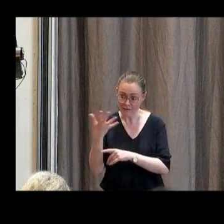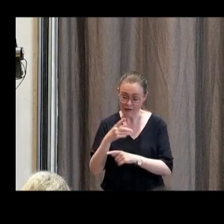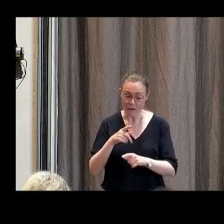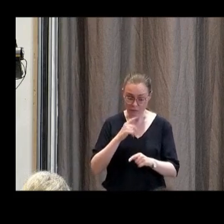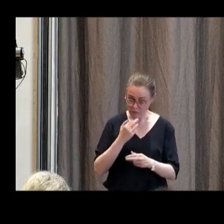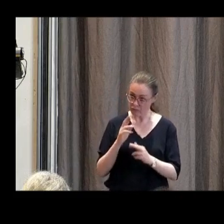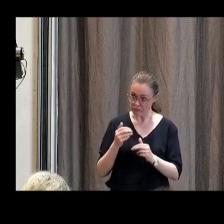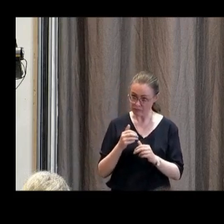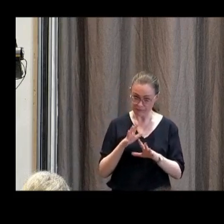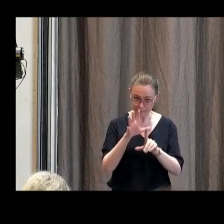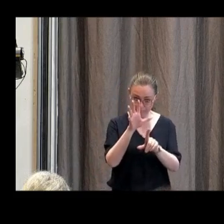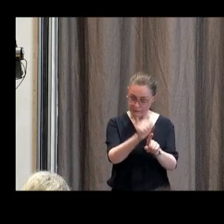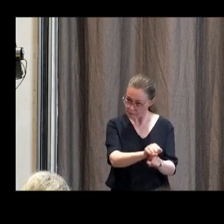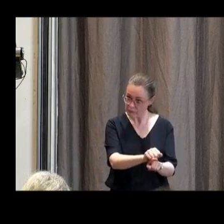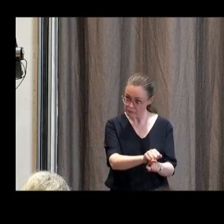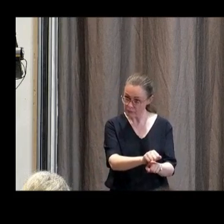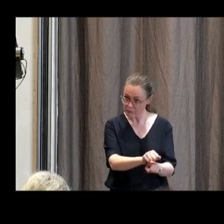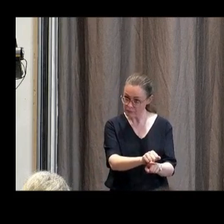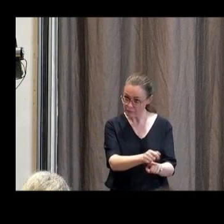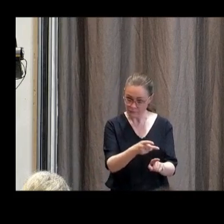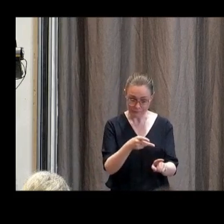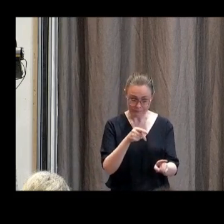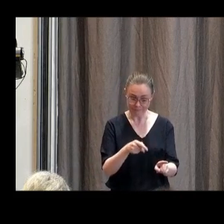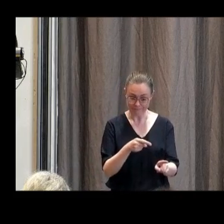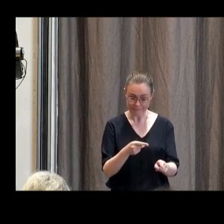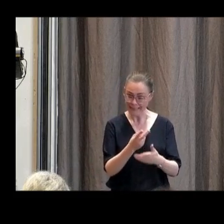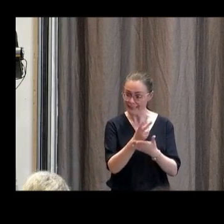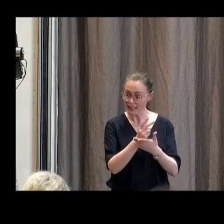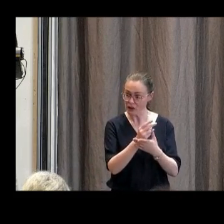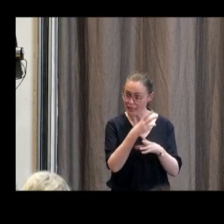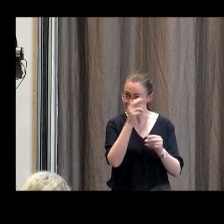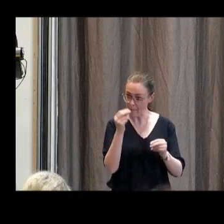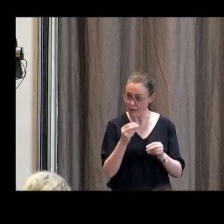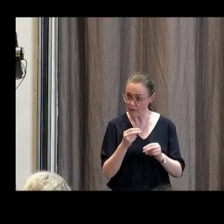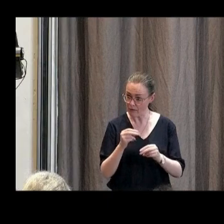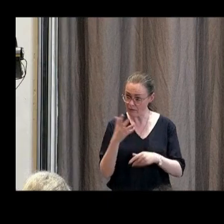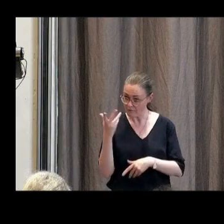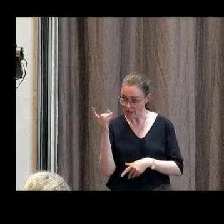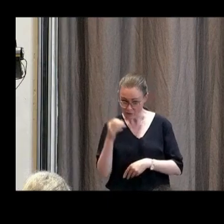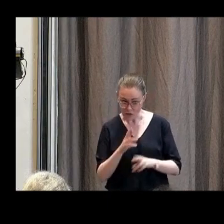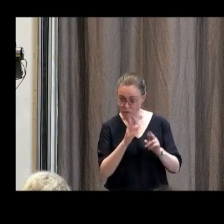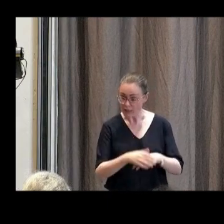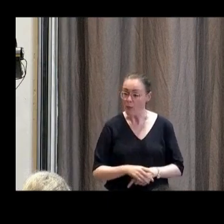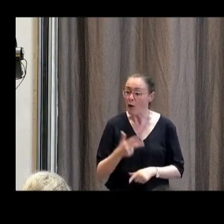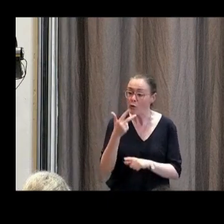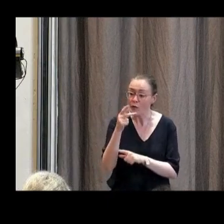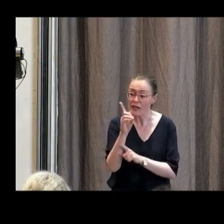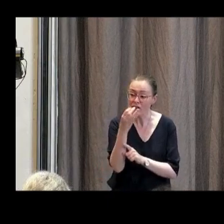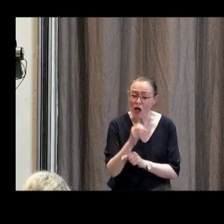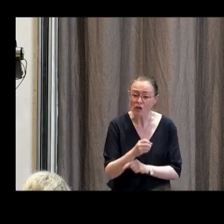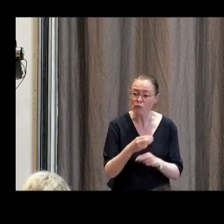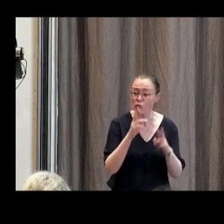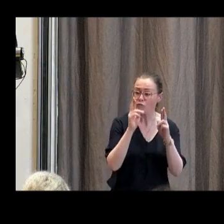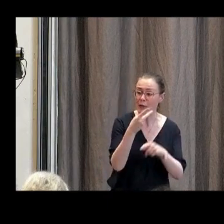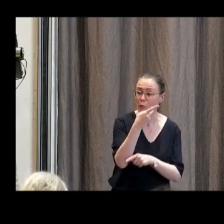correctly identified the seizure samples. three of them at 100% of the